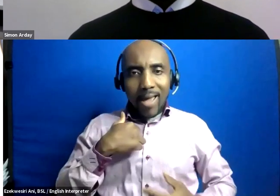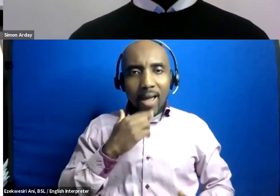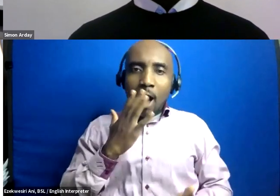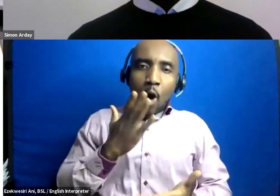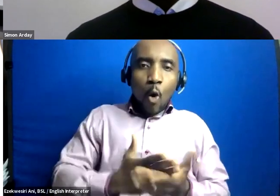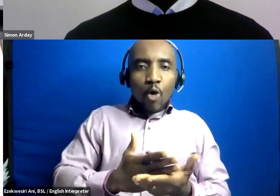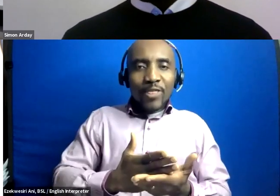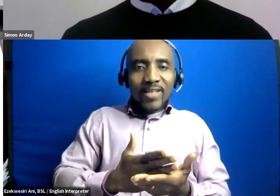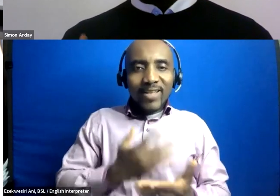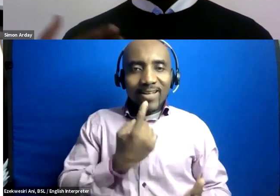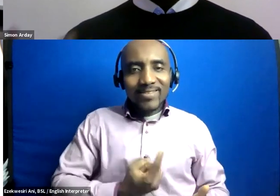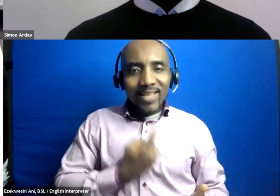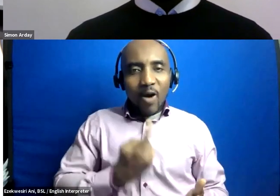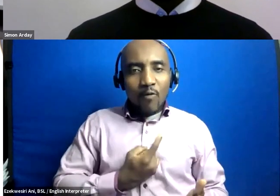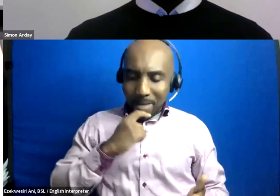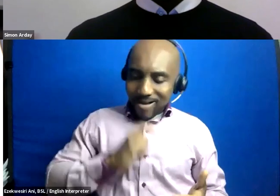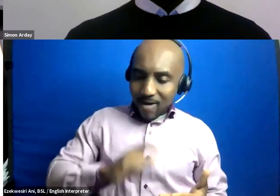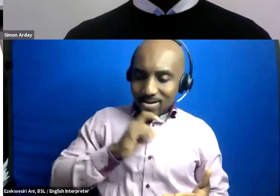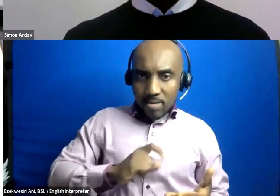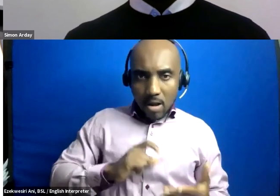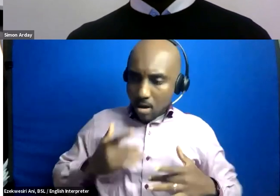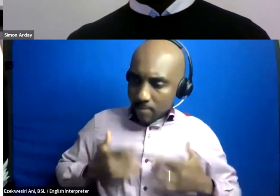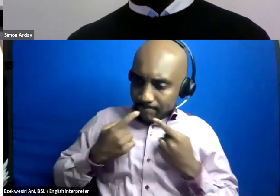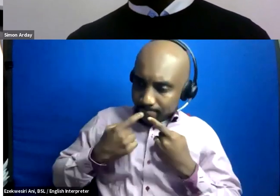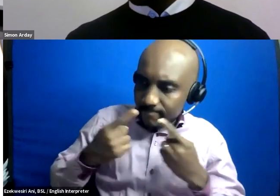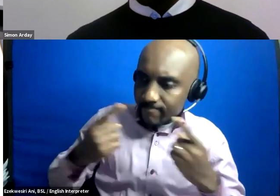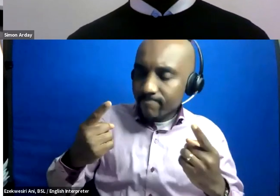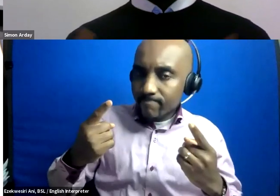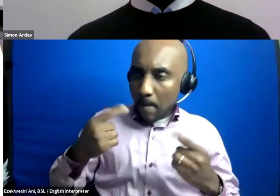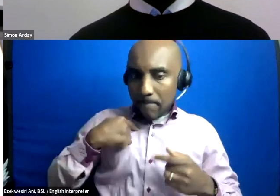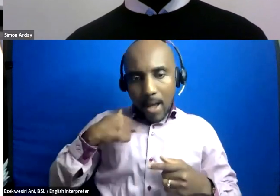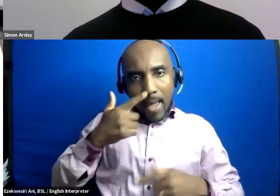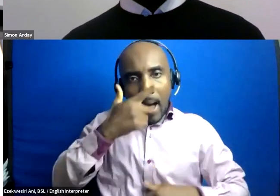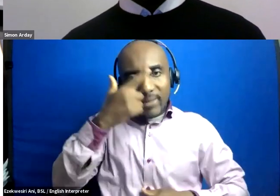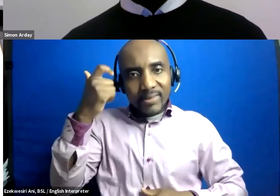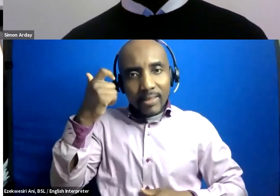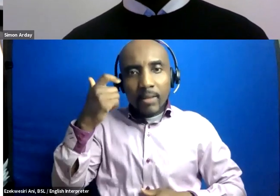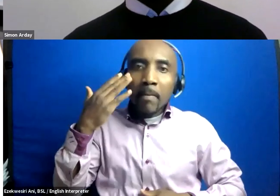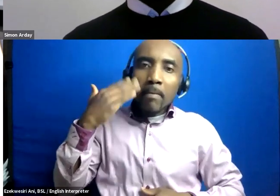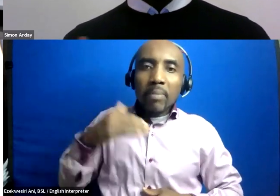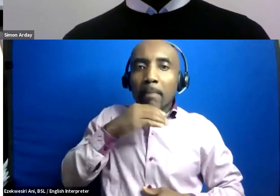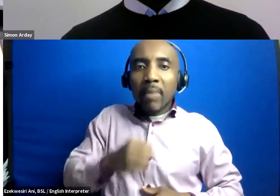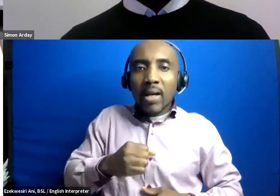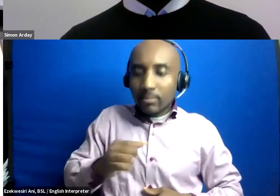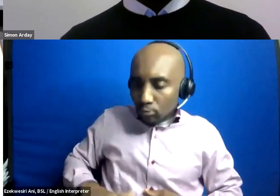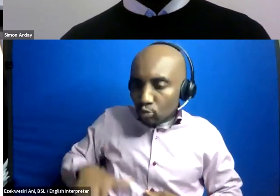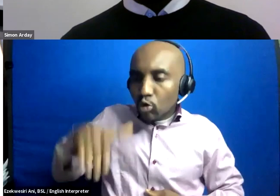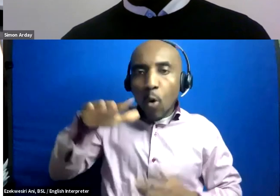to bring aspects of my understanding as a Black male growing up in Britain of Ghanaian parents, to bring